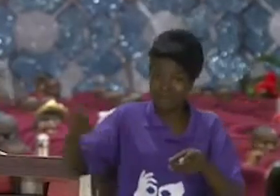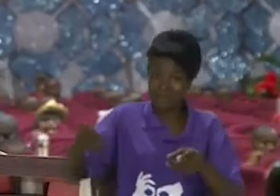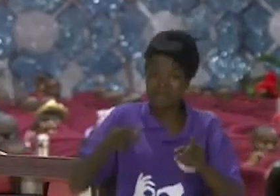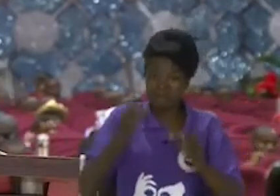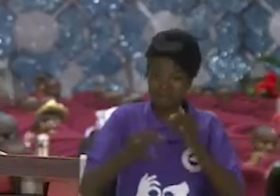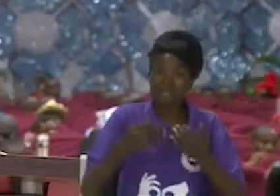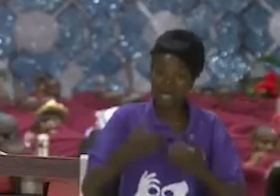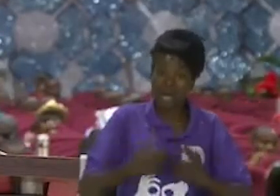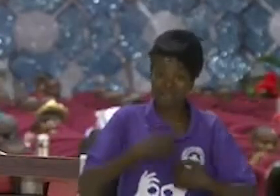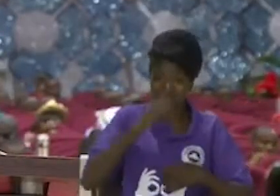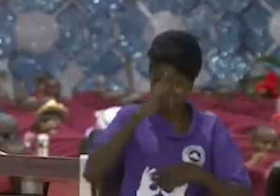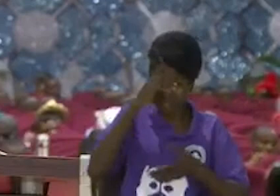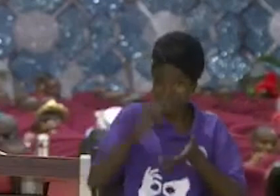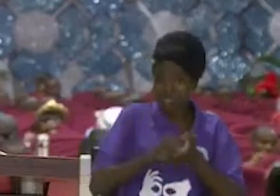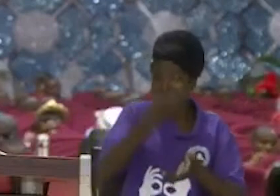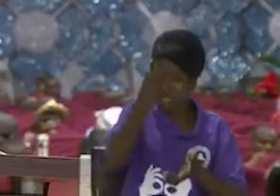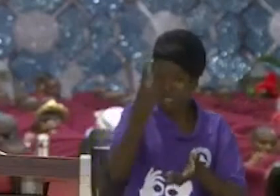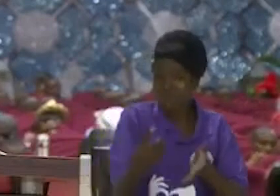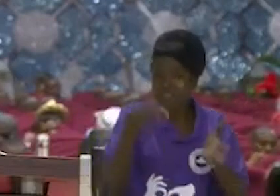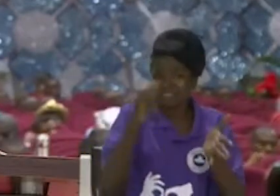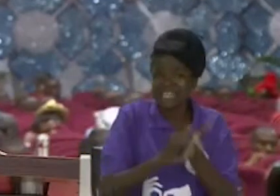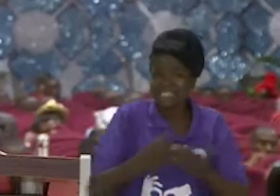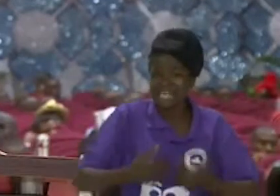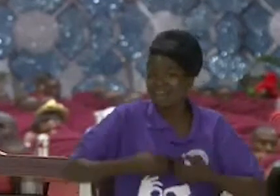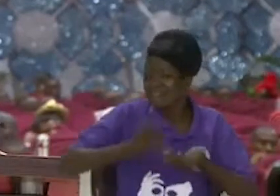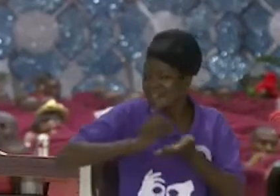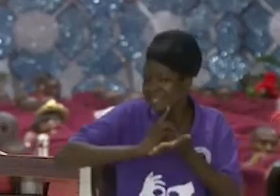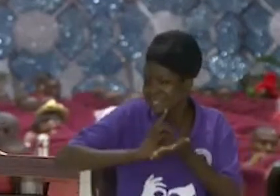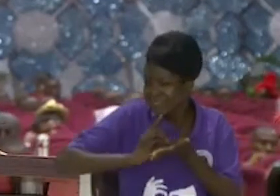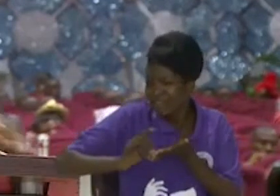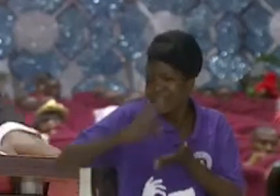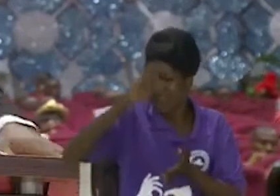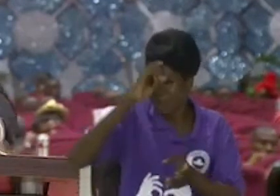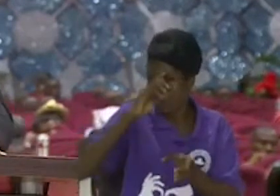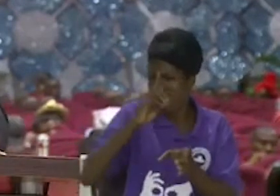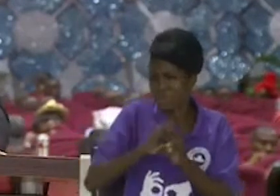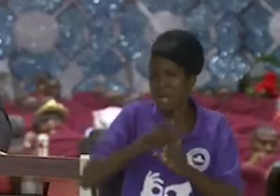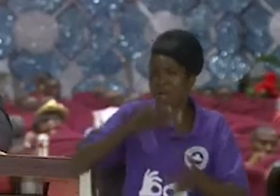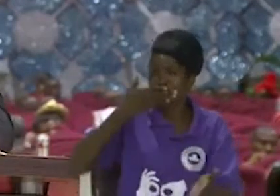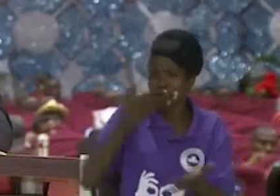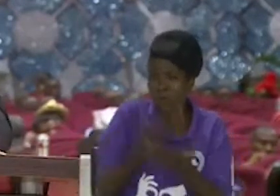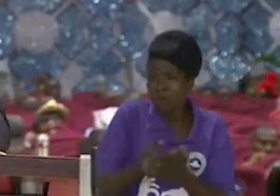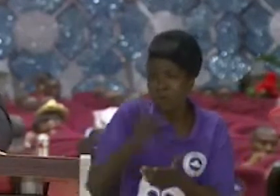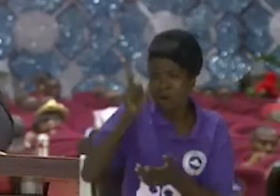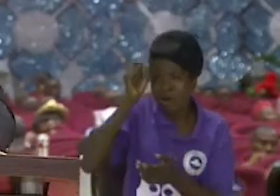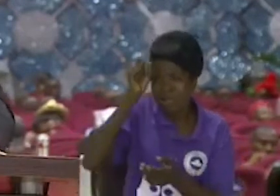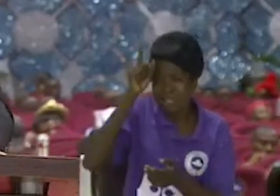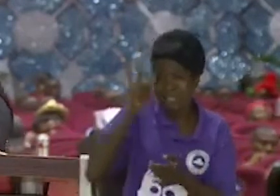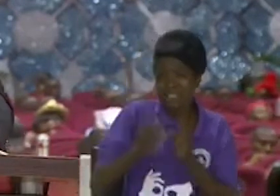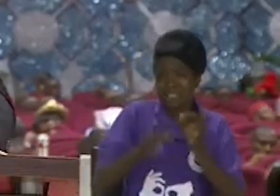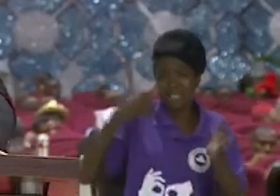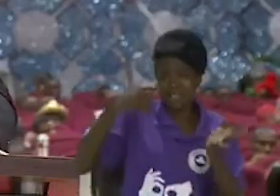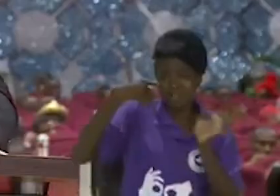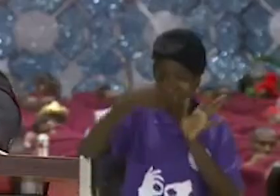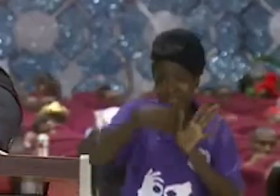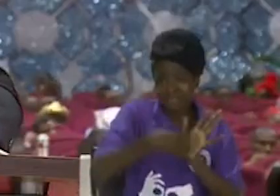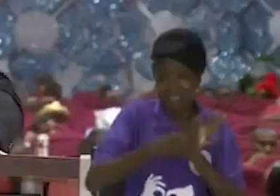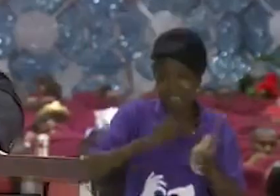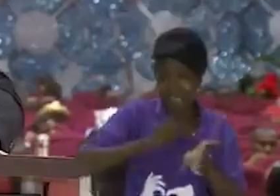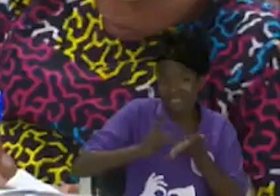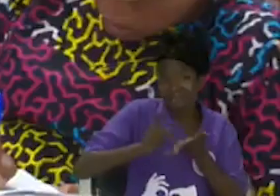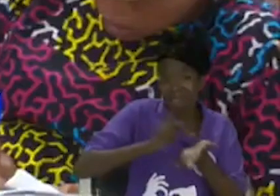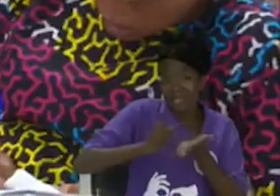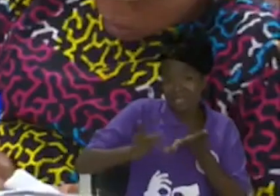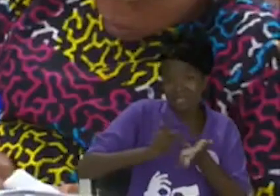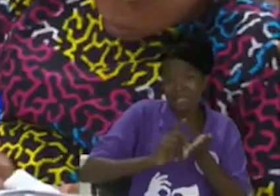intellectual dominion is the one that has divine wisdom and good understanding. Psalm chapter 111 verse 10.